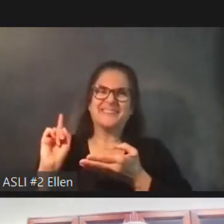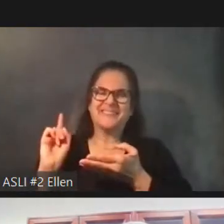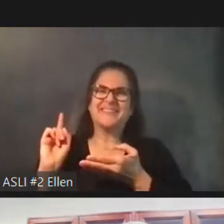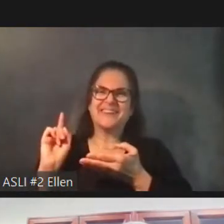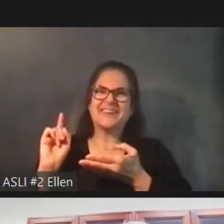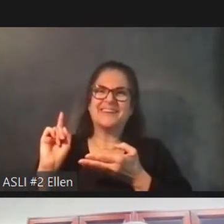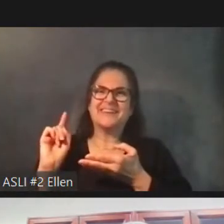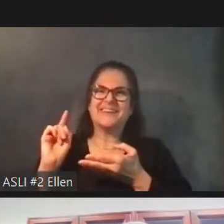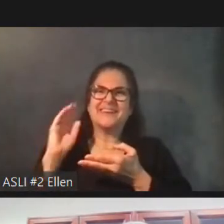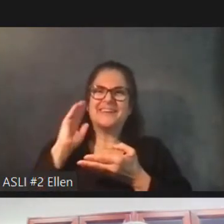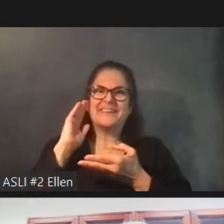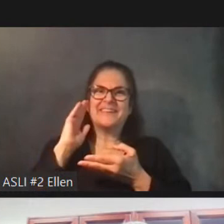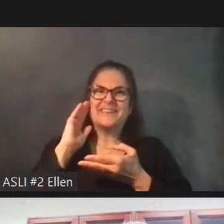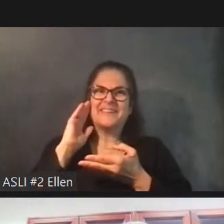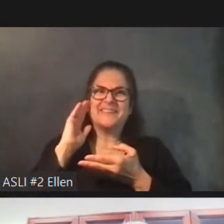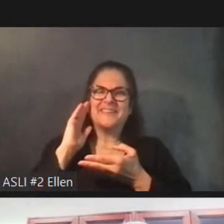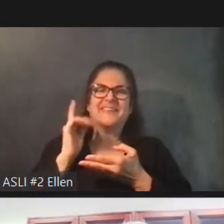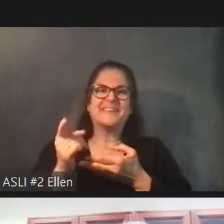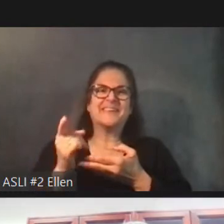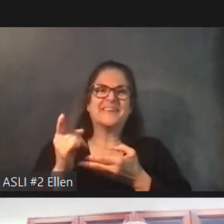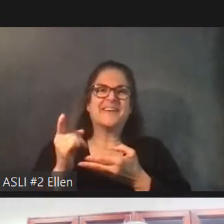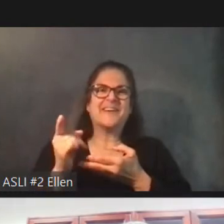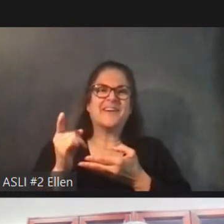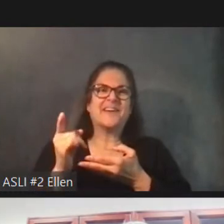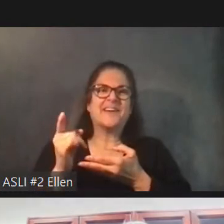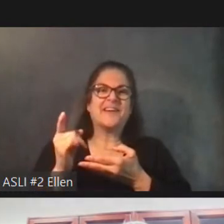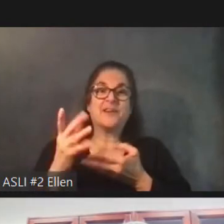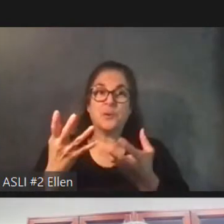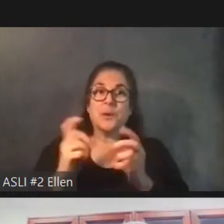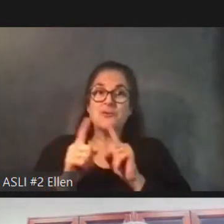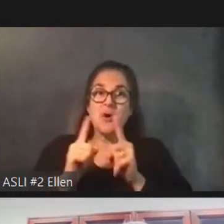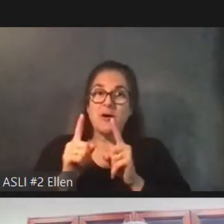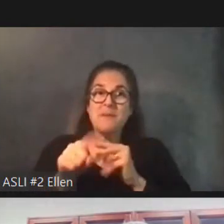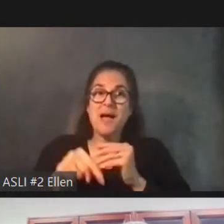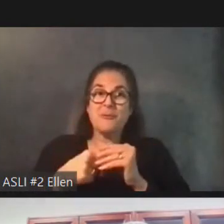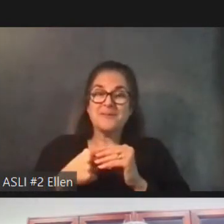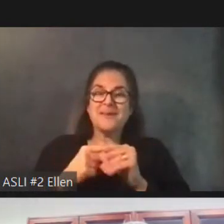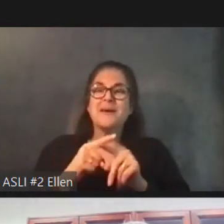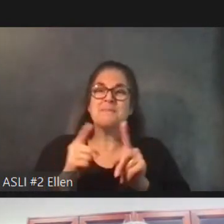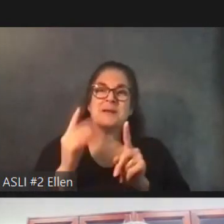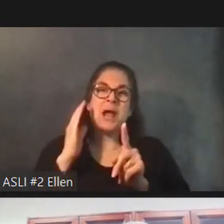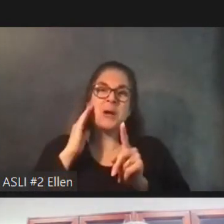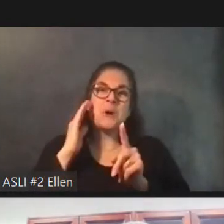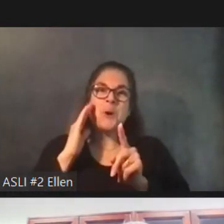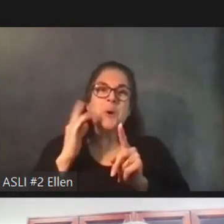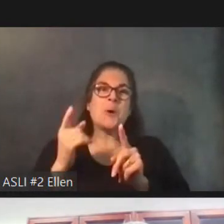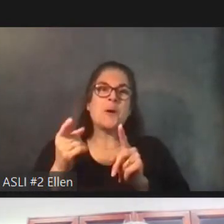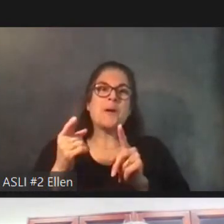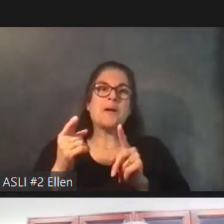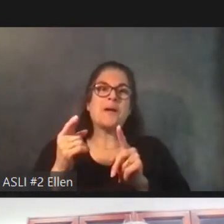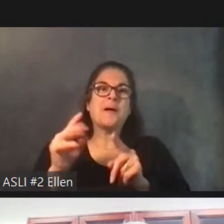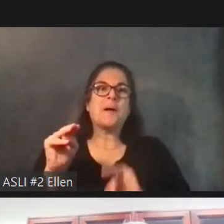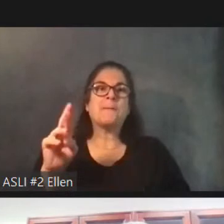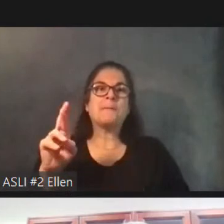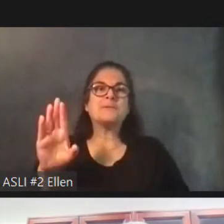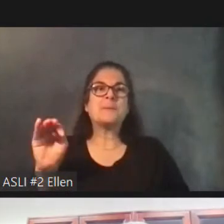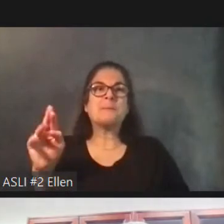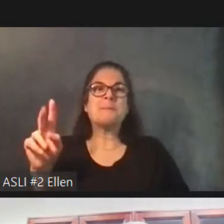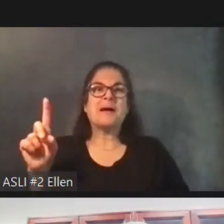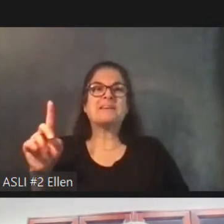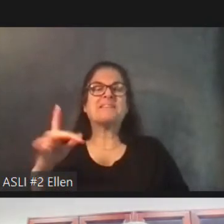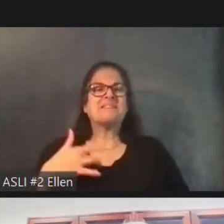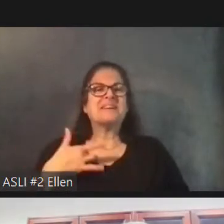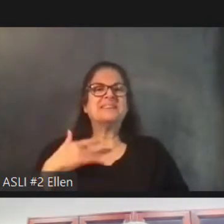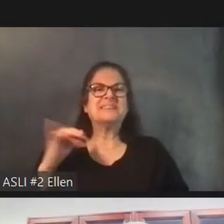know that you enjoyed it because you and I talked about it, but I also know how much, and I know Mr. Bonds feels the same way, how much